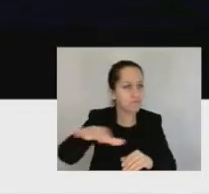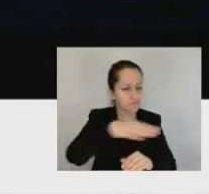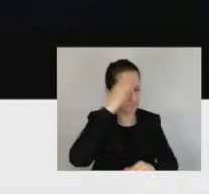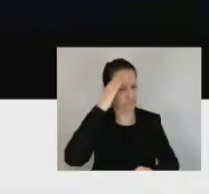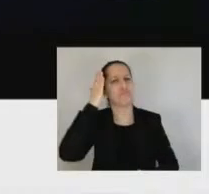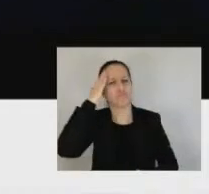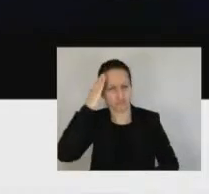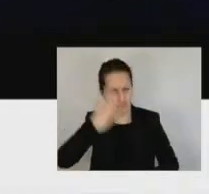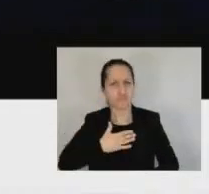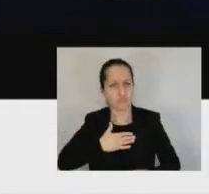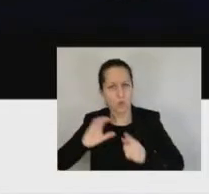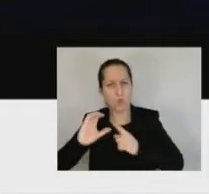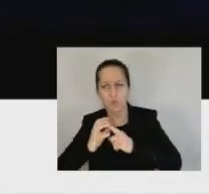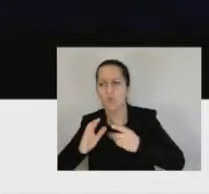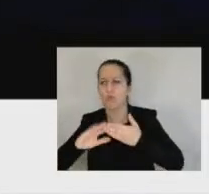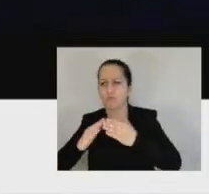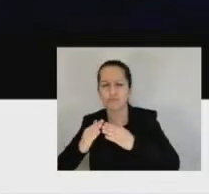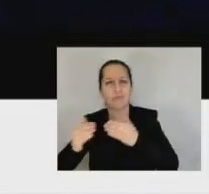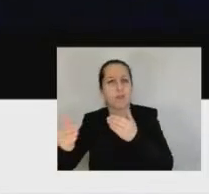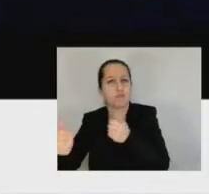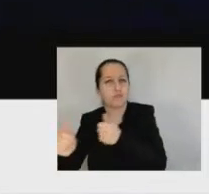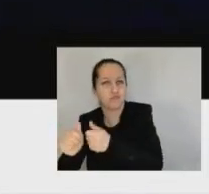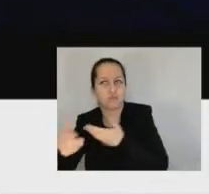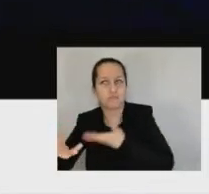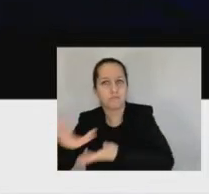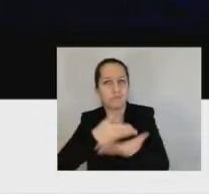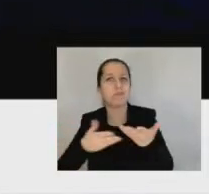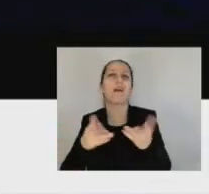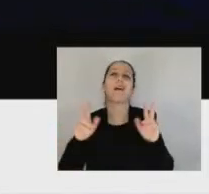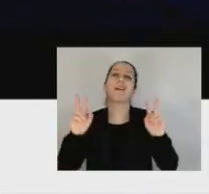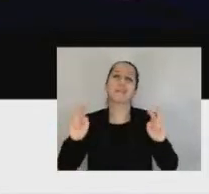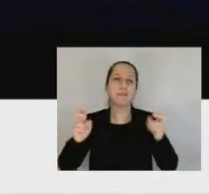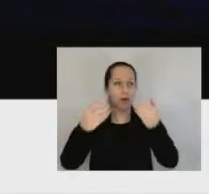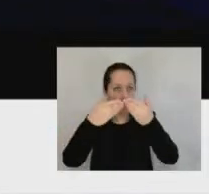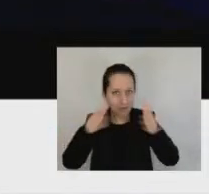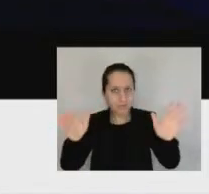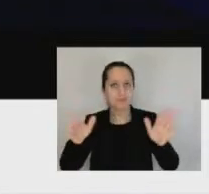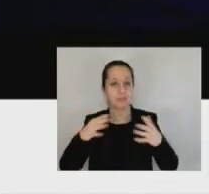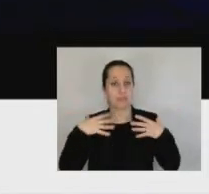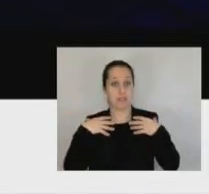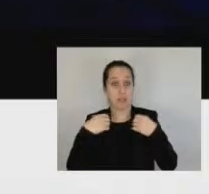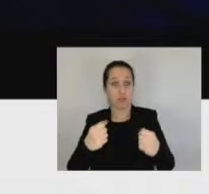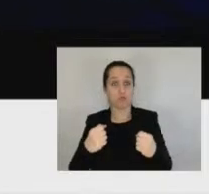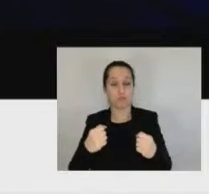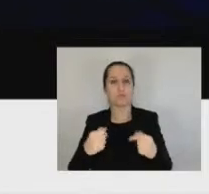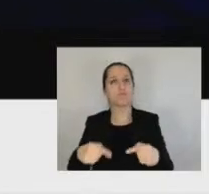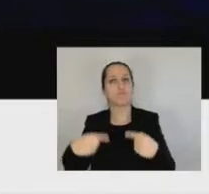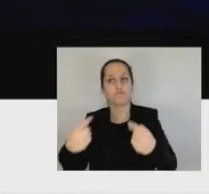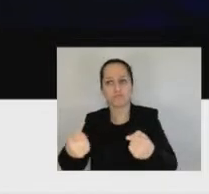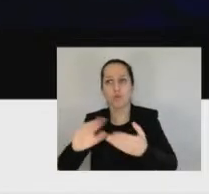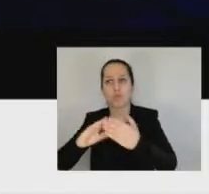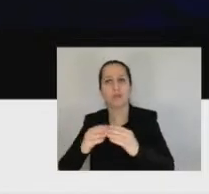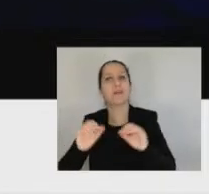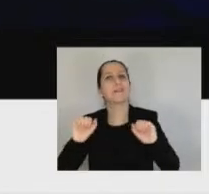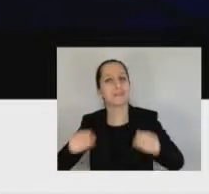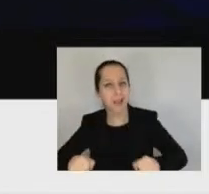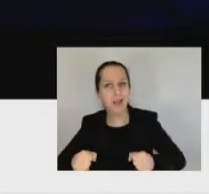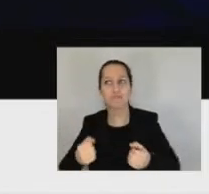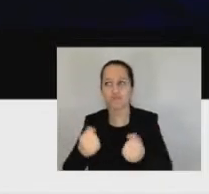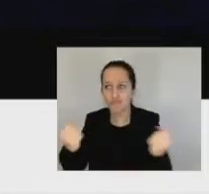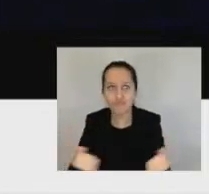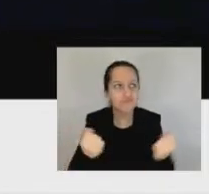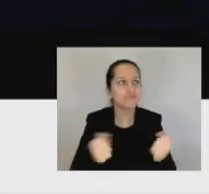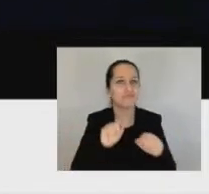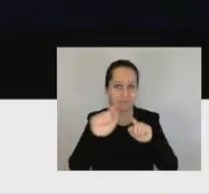addresses intercultural approach. We believe it's central on how democratization of health involves